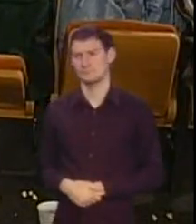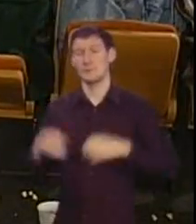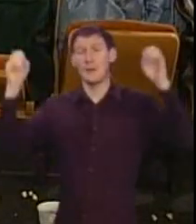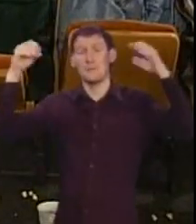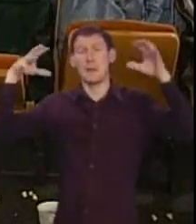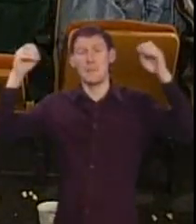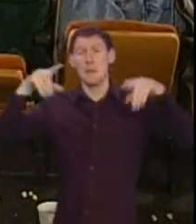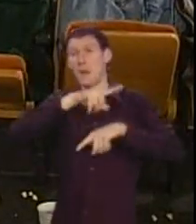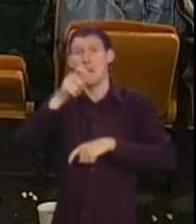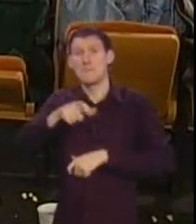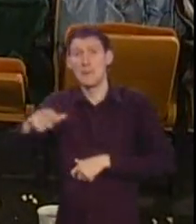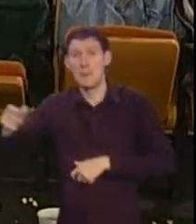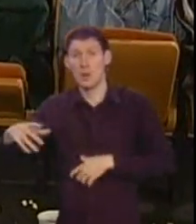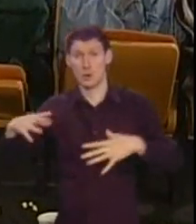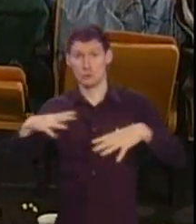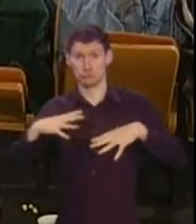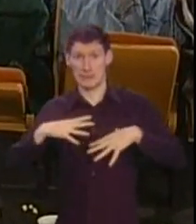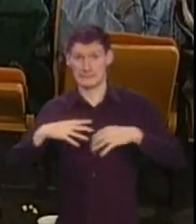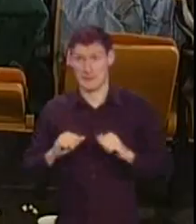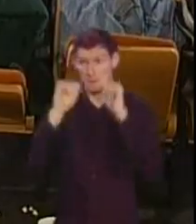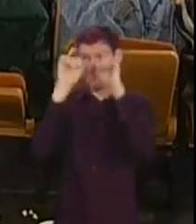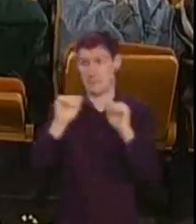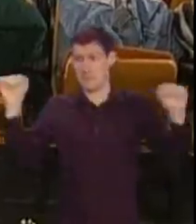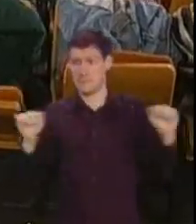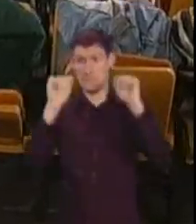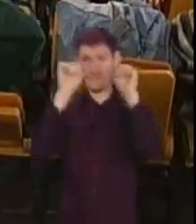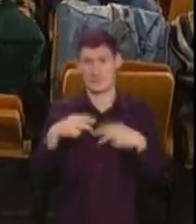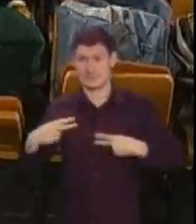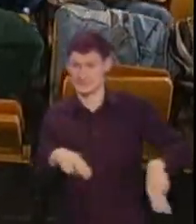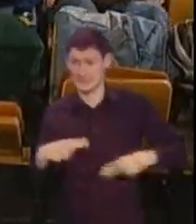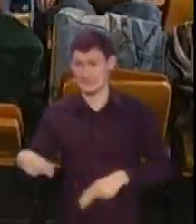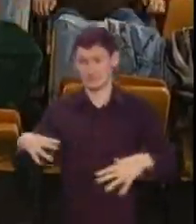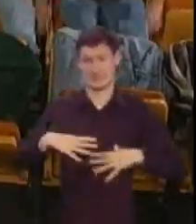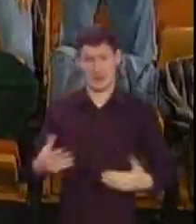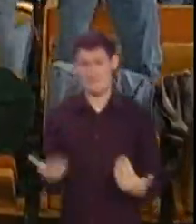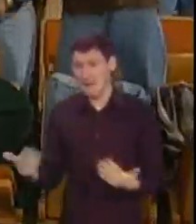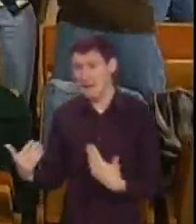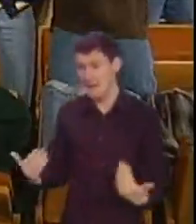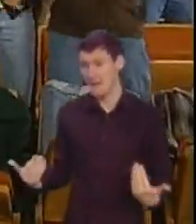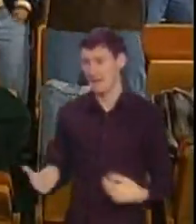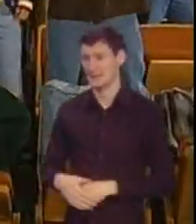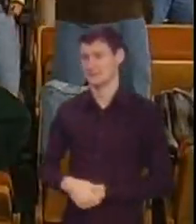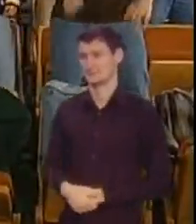Okay, Pacer people. Everybody up and shake it with the Pace Mates dance team.